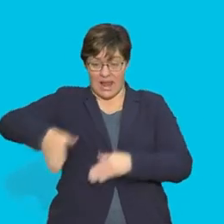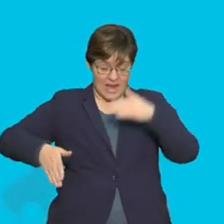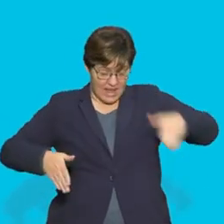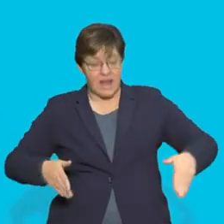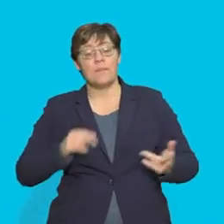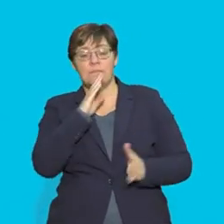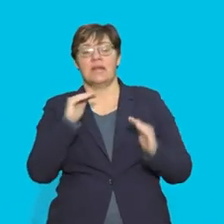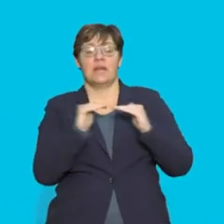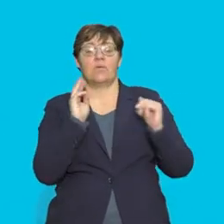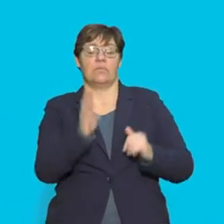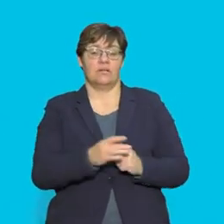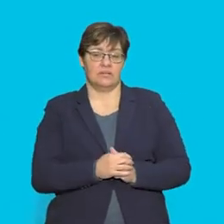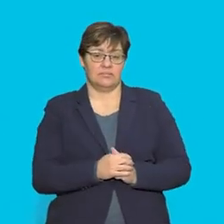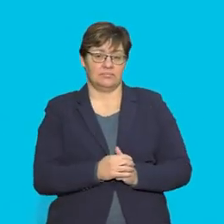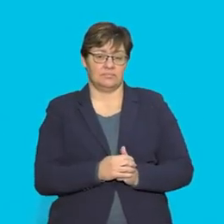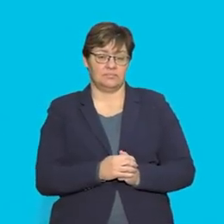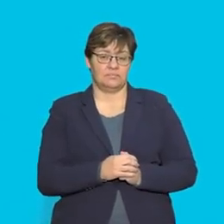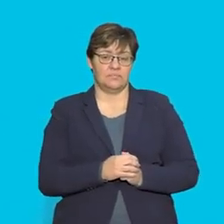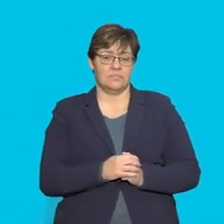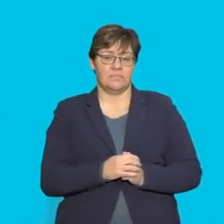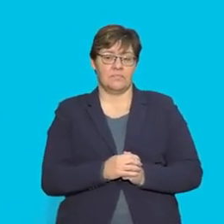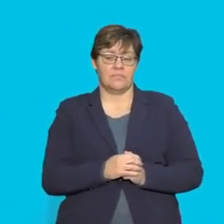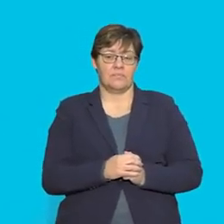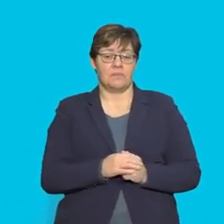that's how you look at this particular concept.